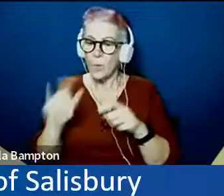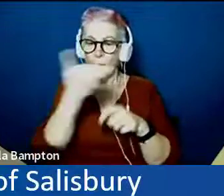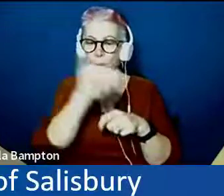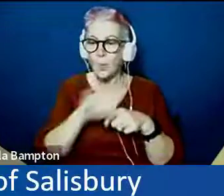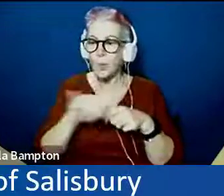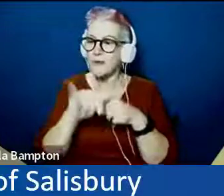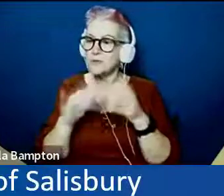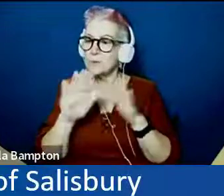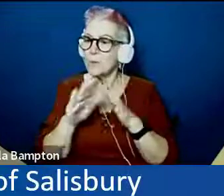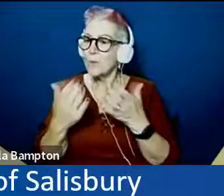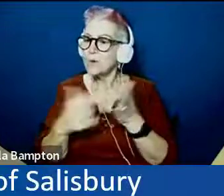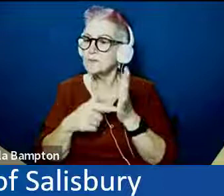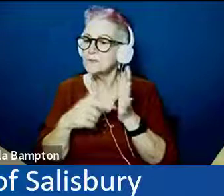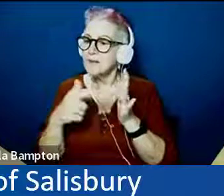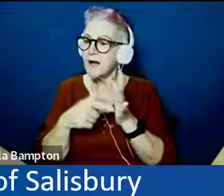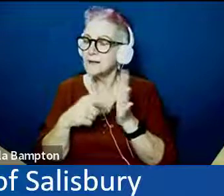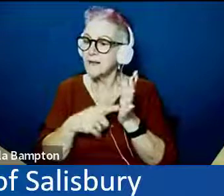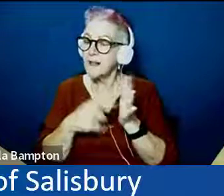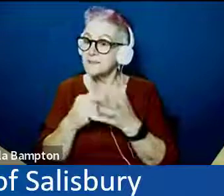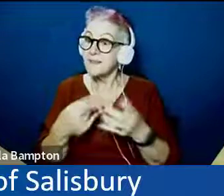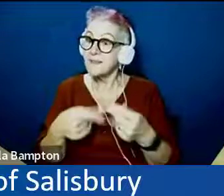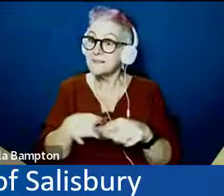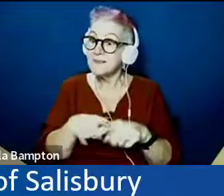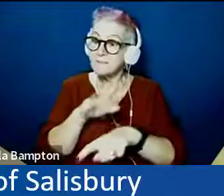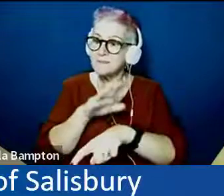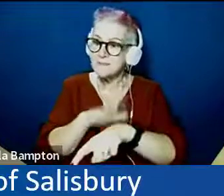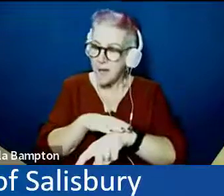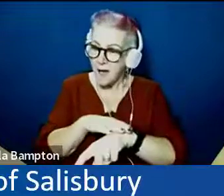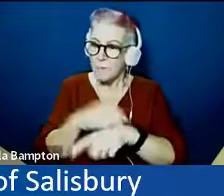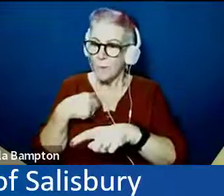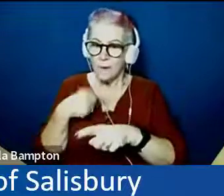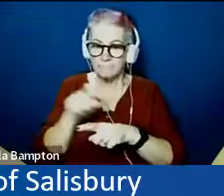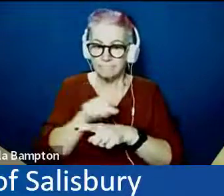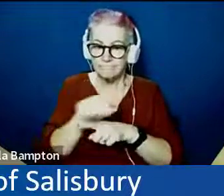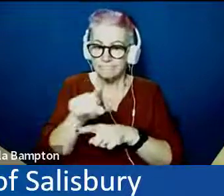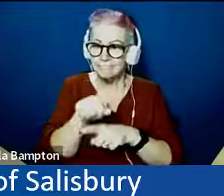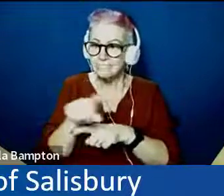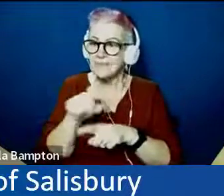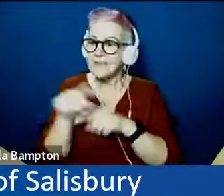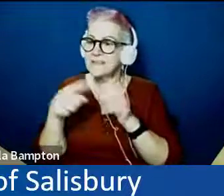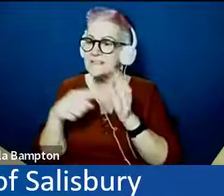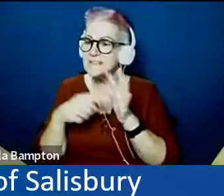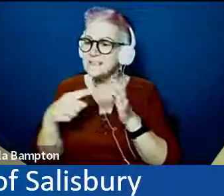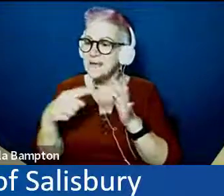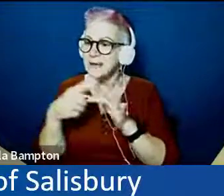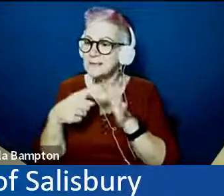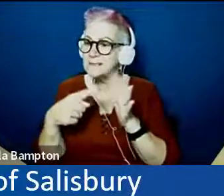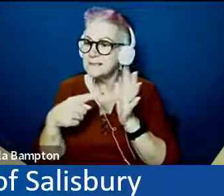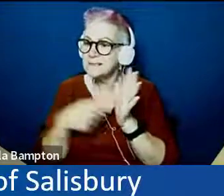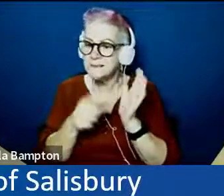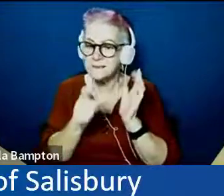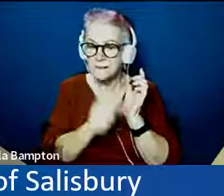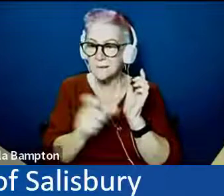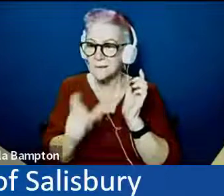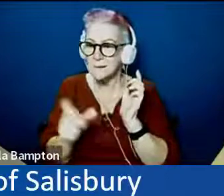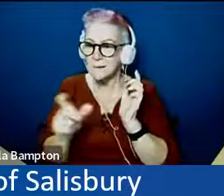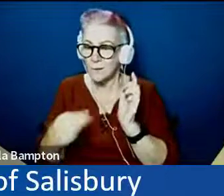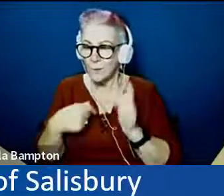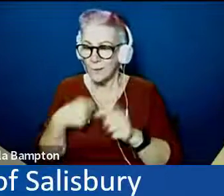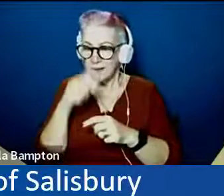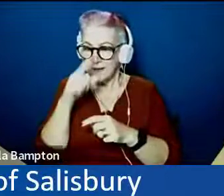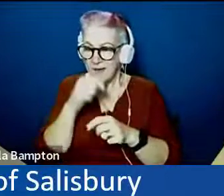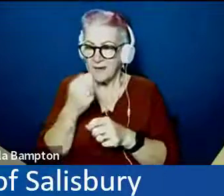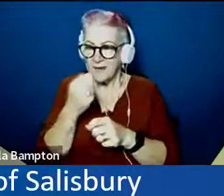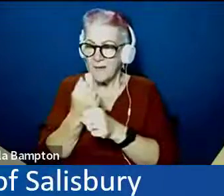use. But then we also sent all the individual text as well. So then we could see whether the content